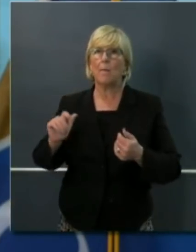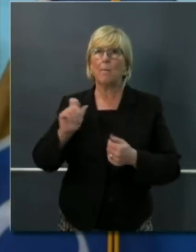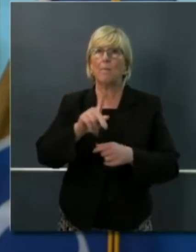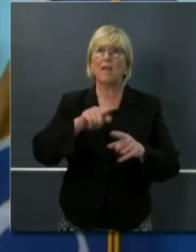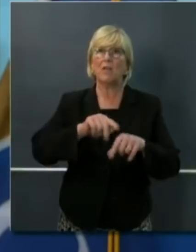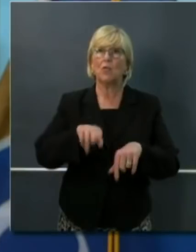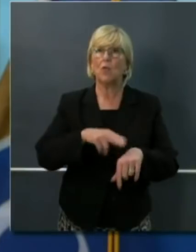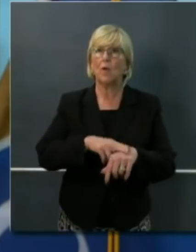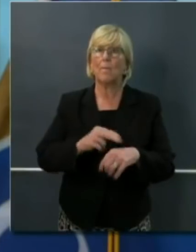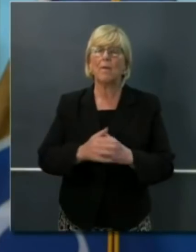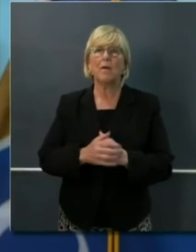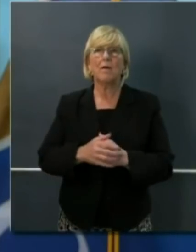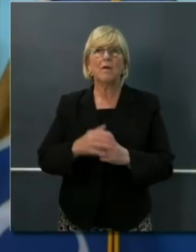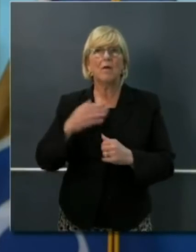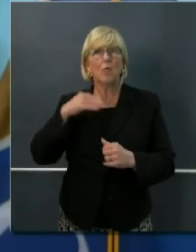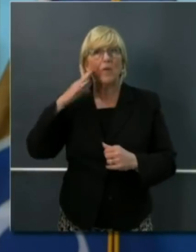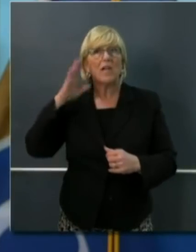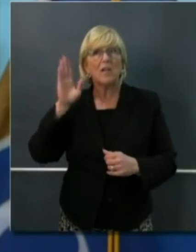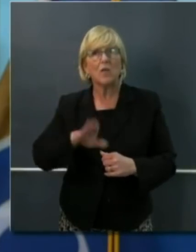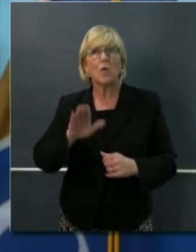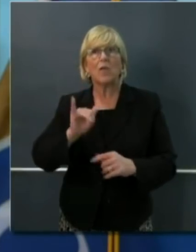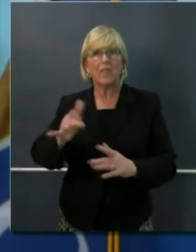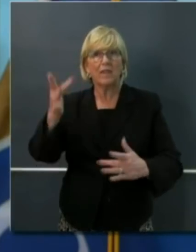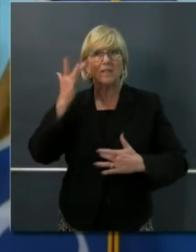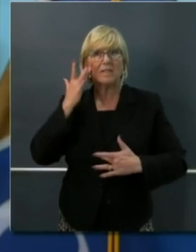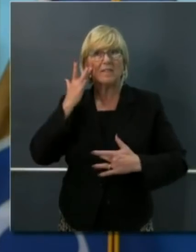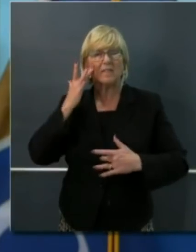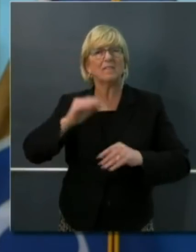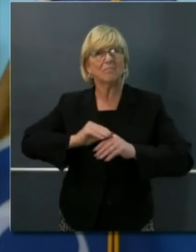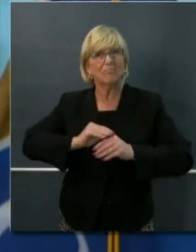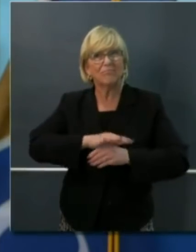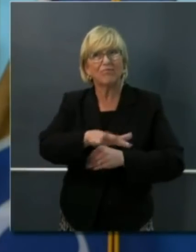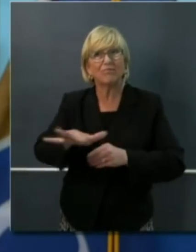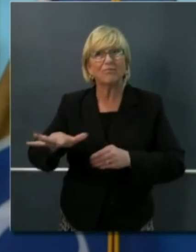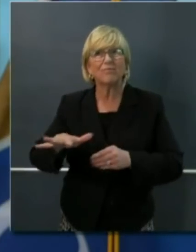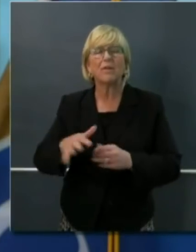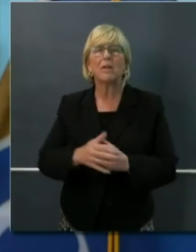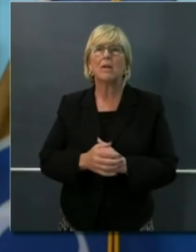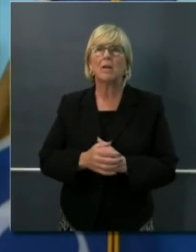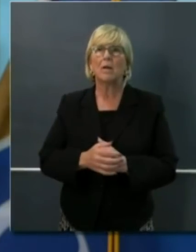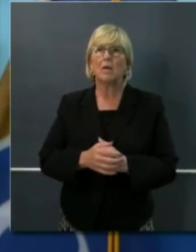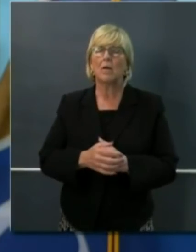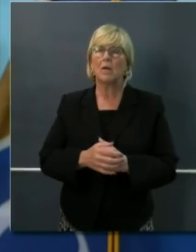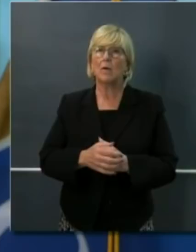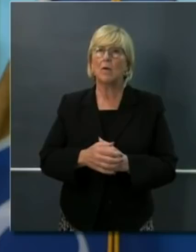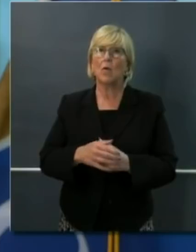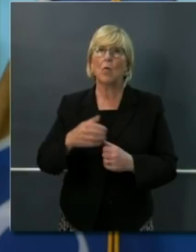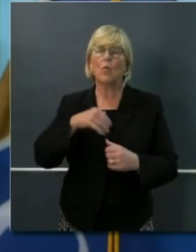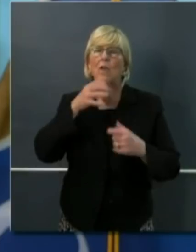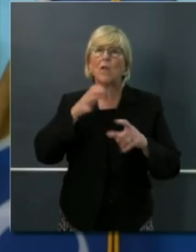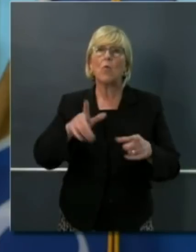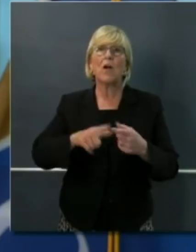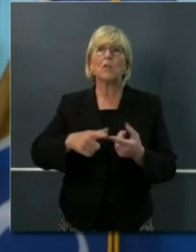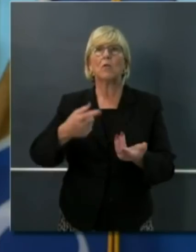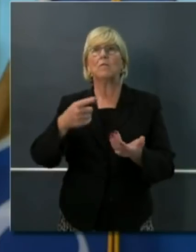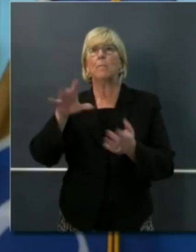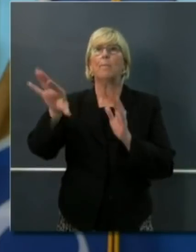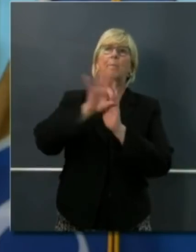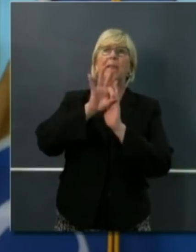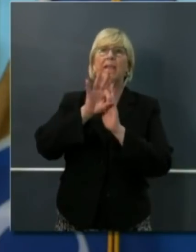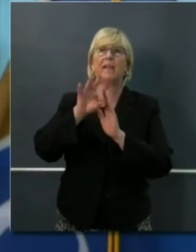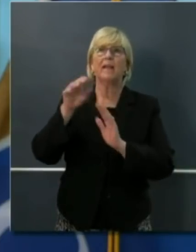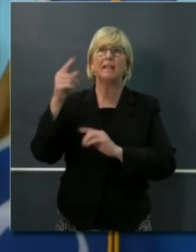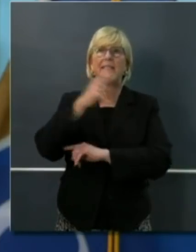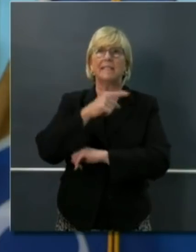the reality of the spread of the virus, which is dynamic. We need to be adaptive in our decision making. We don't want to debate a date. We